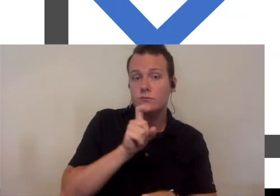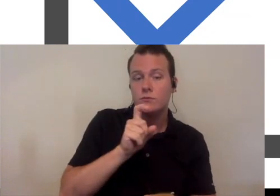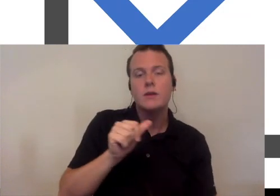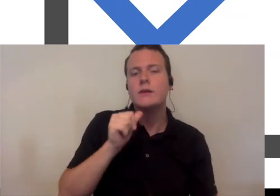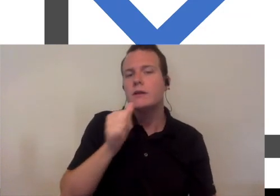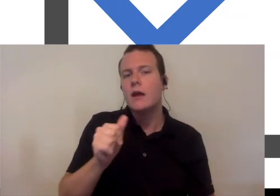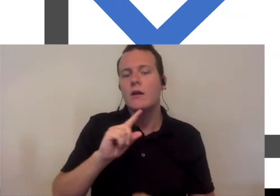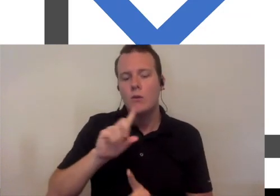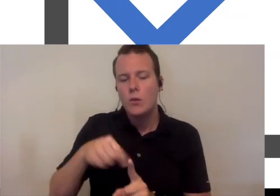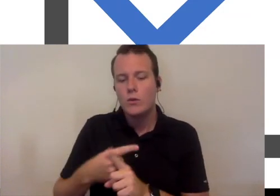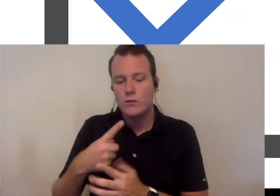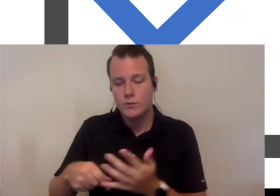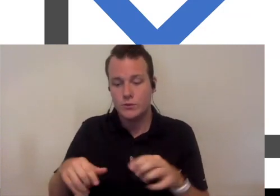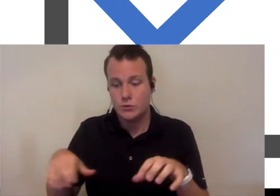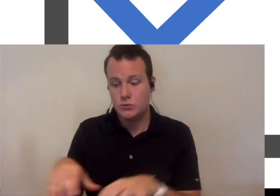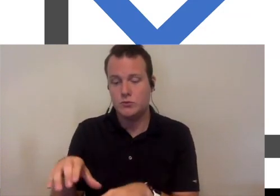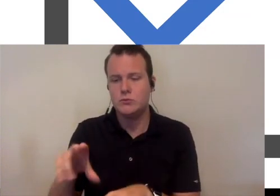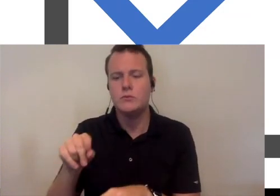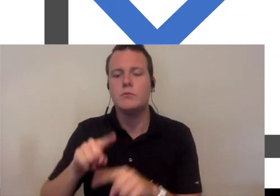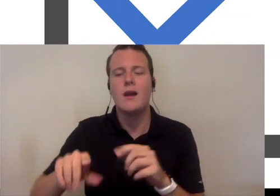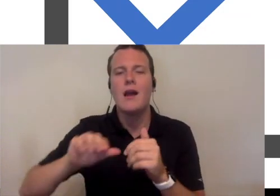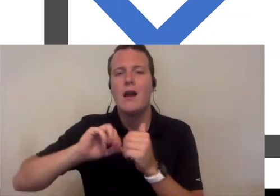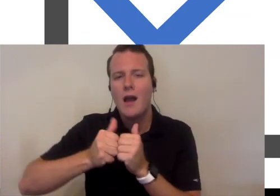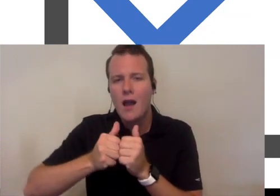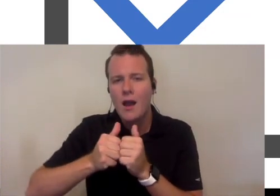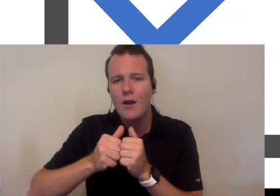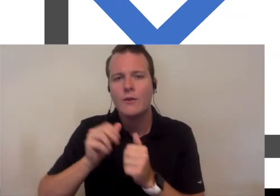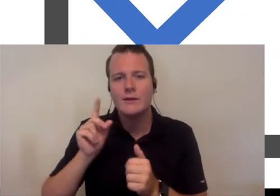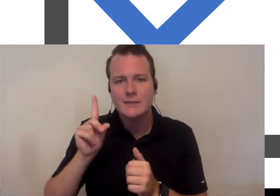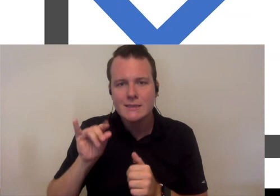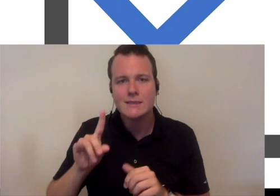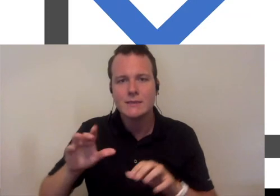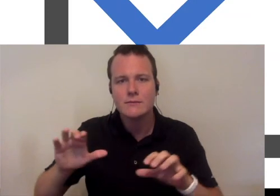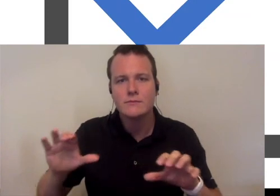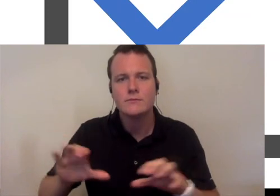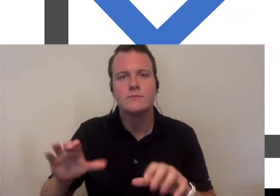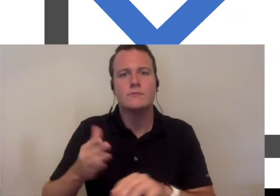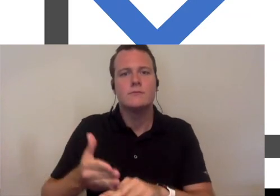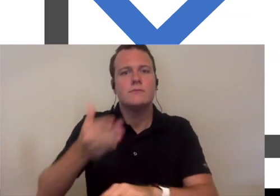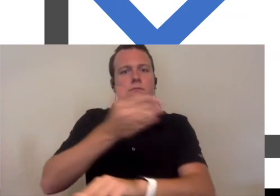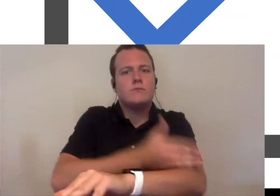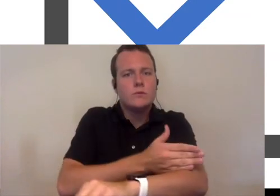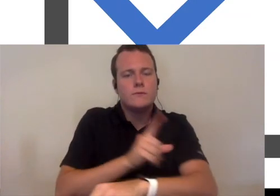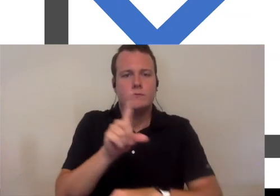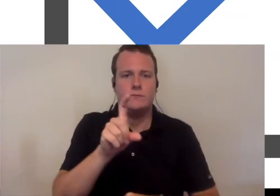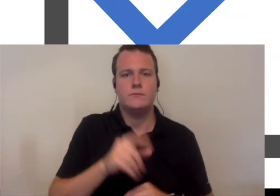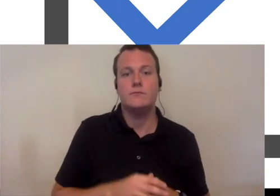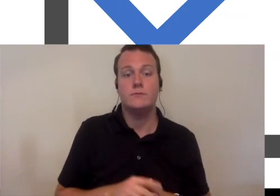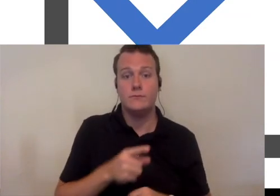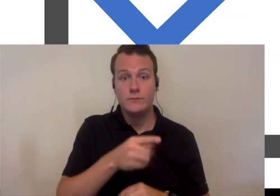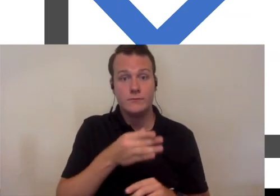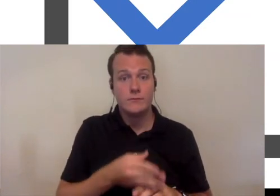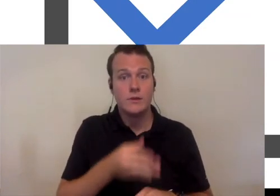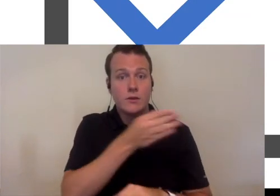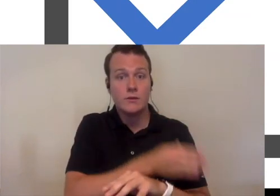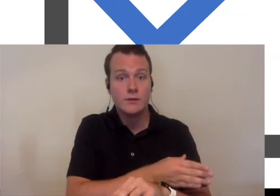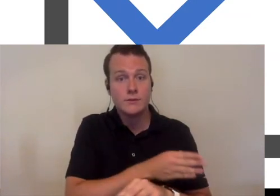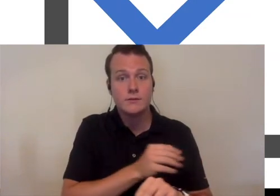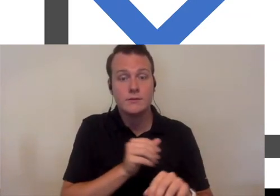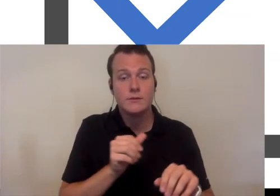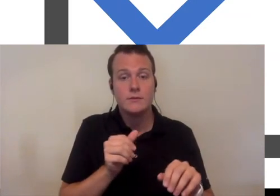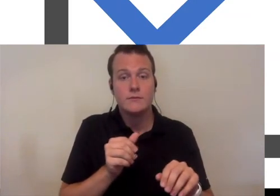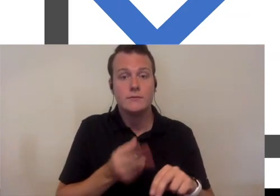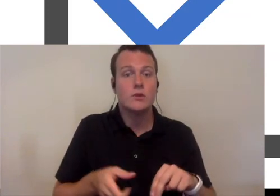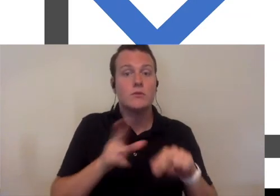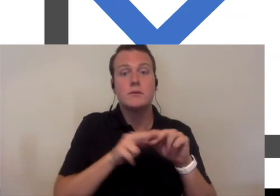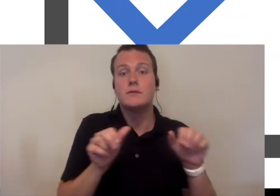what you did, but how did they improve? Did they have increased ability to hear a noise? What